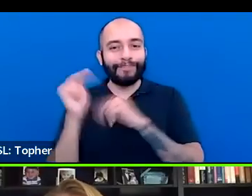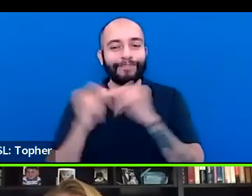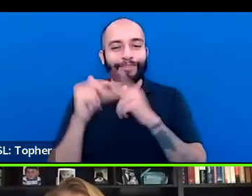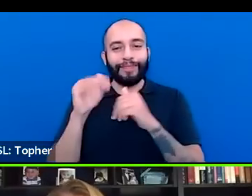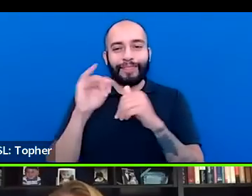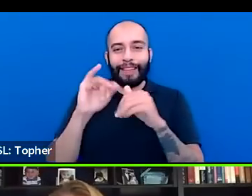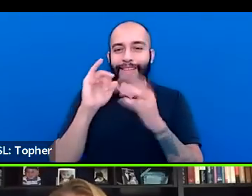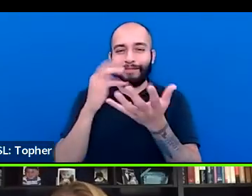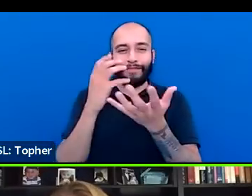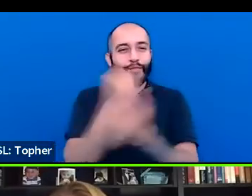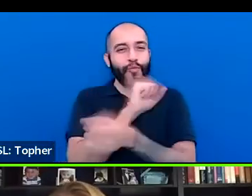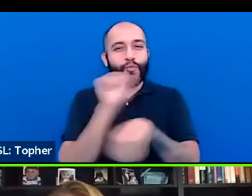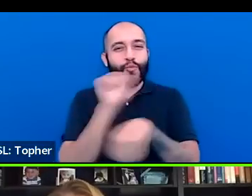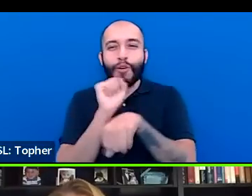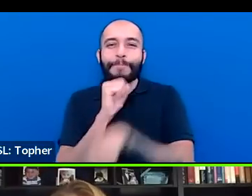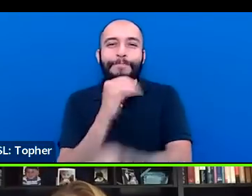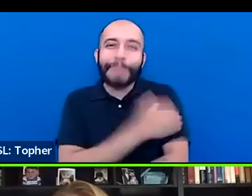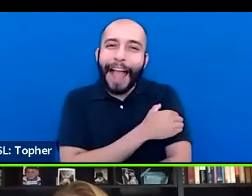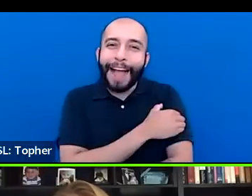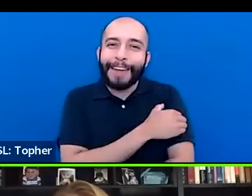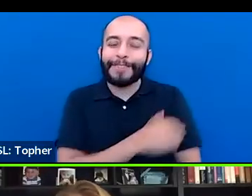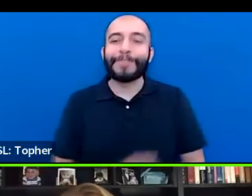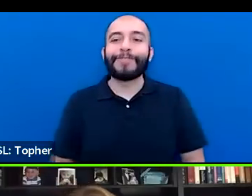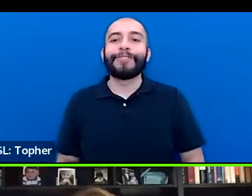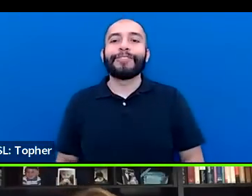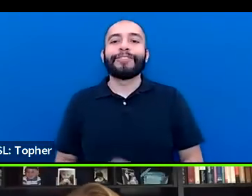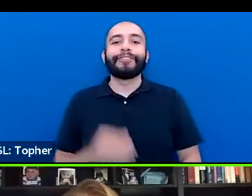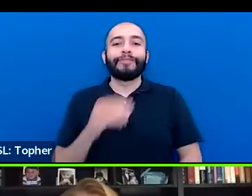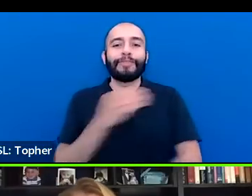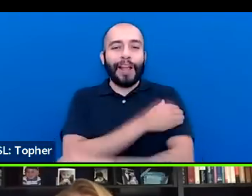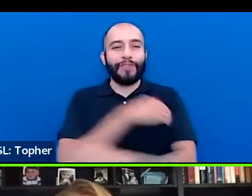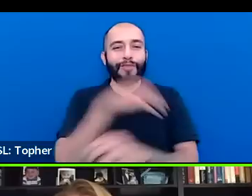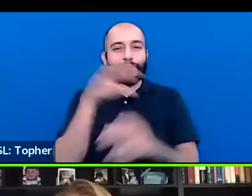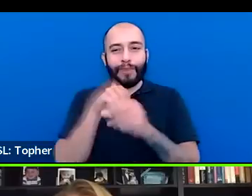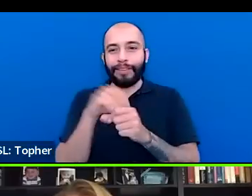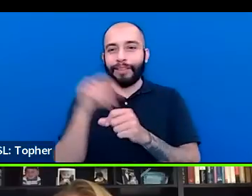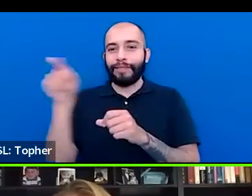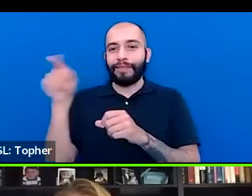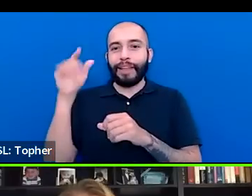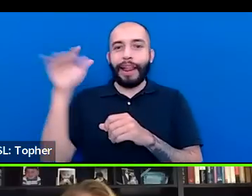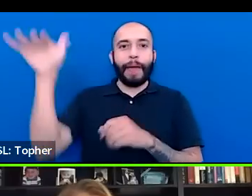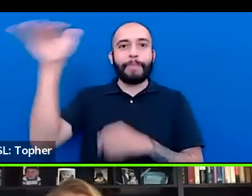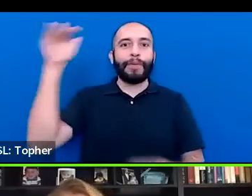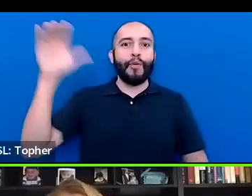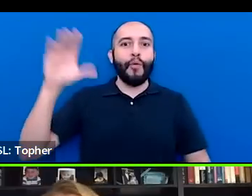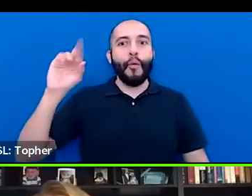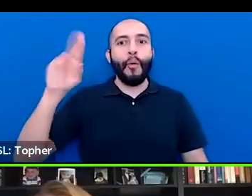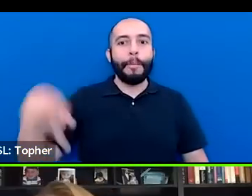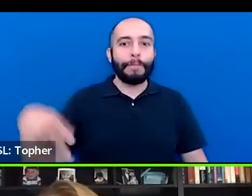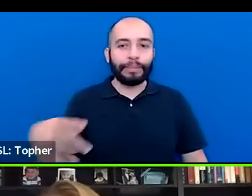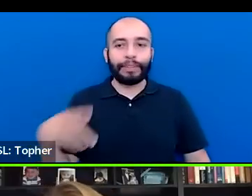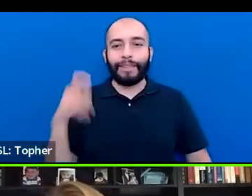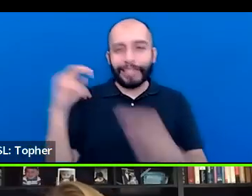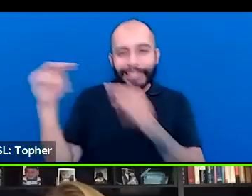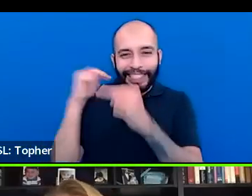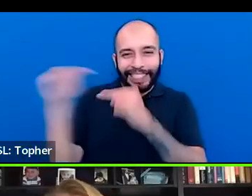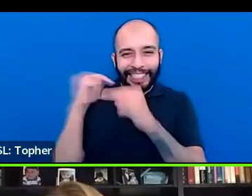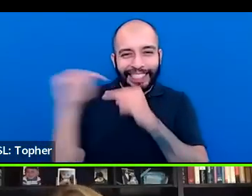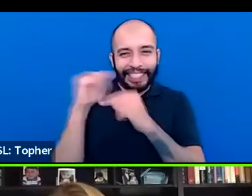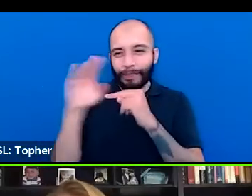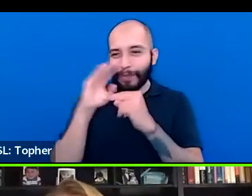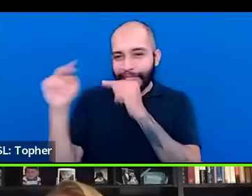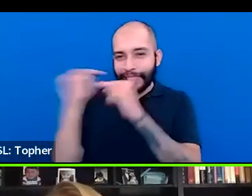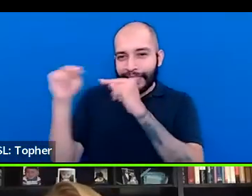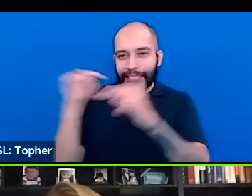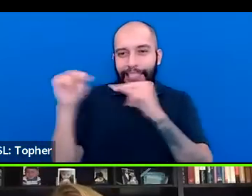directly with if we are organized together and understand that we are building this movement together. It's not all these different factions.